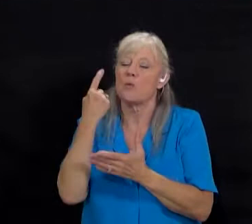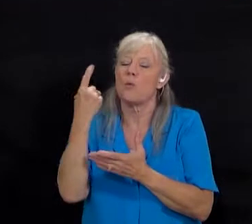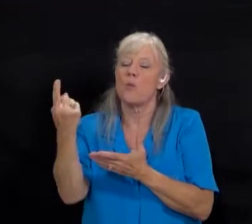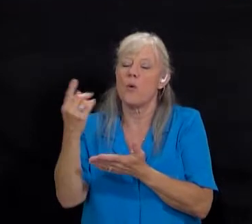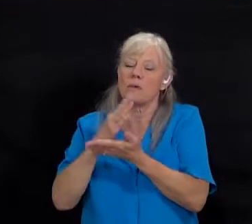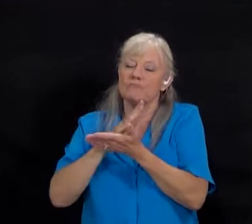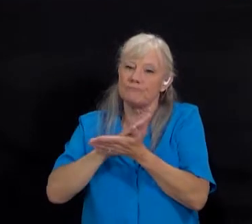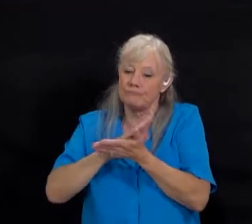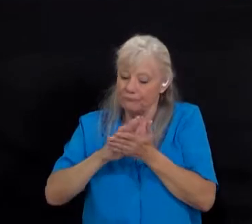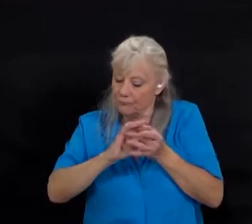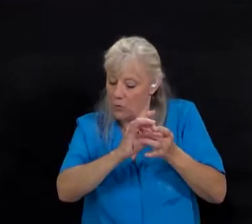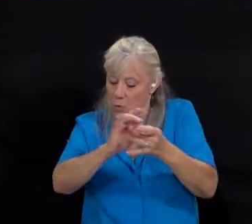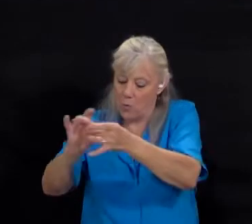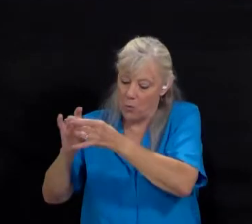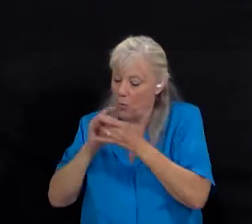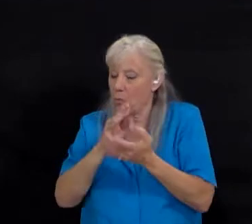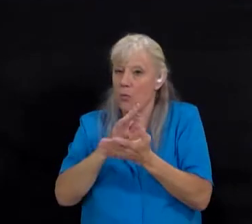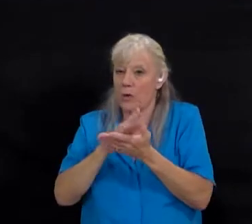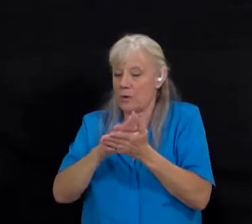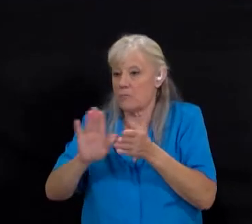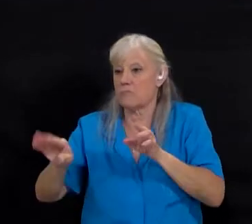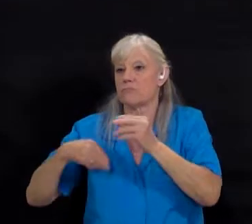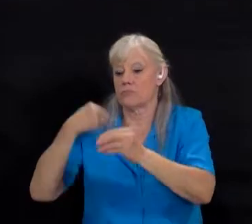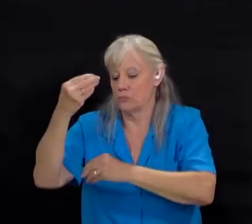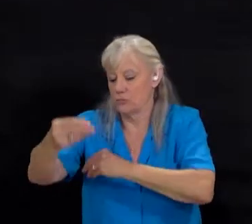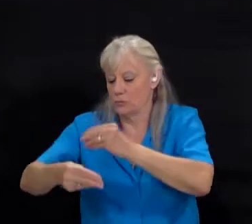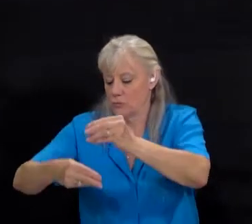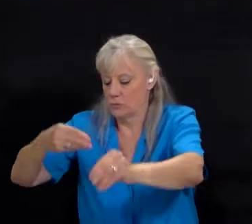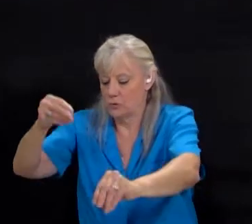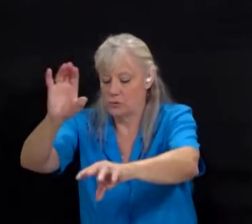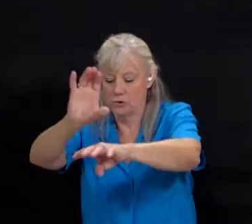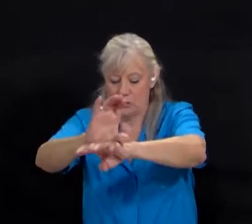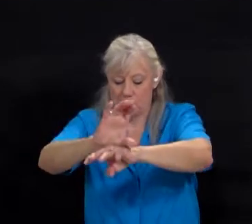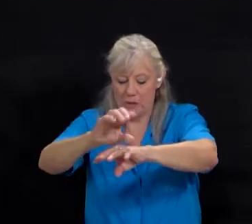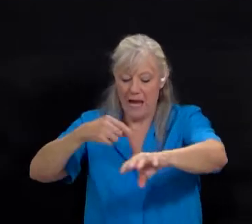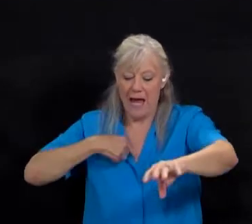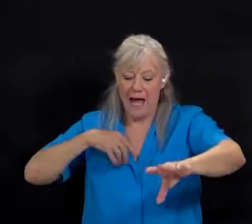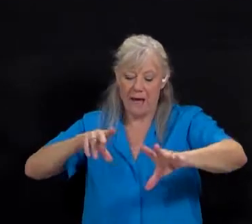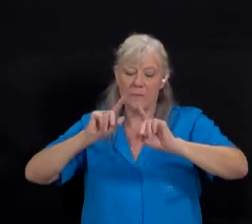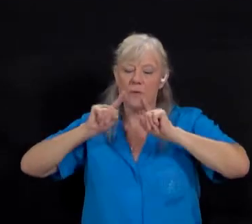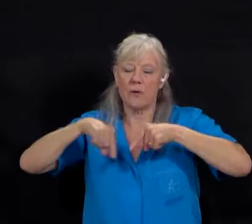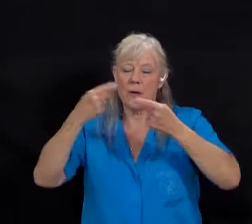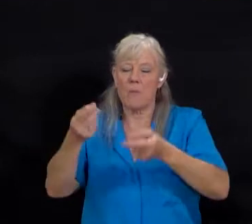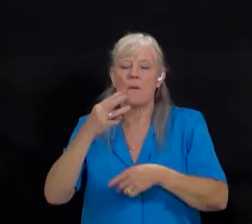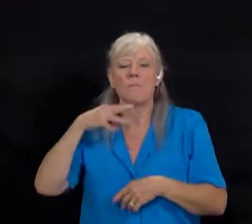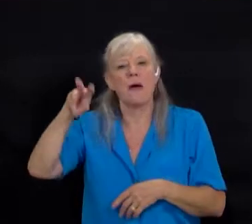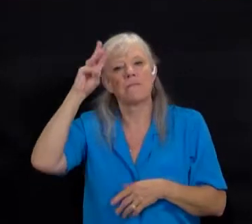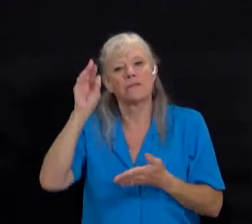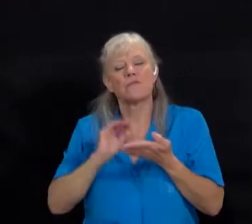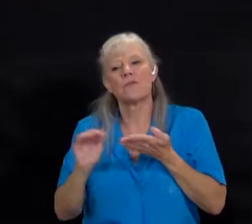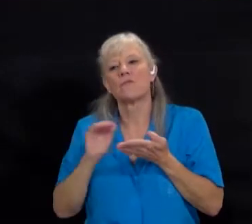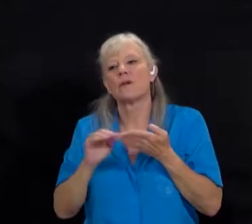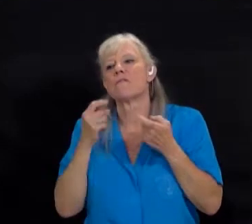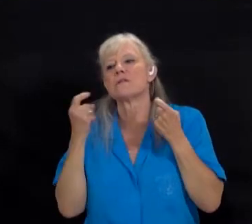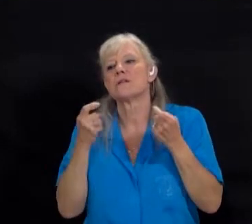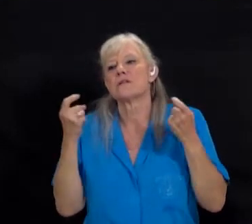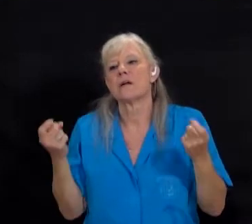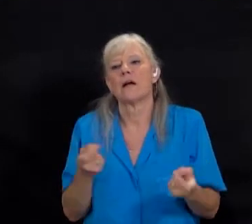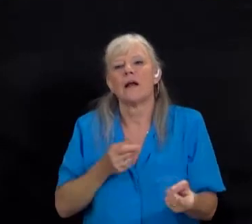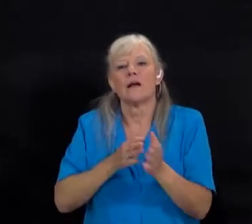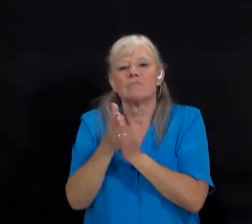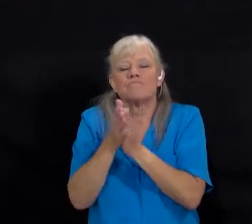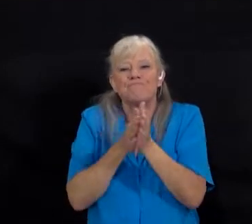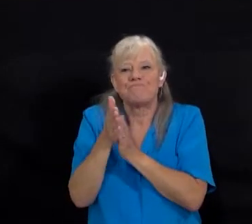in one holy Catholic and apostolic church. I confess one baptism for the forgiveness of sins. And I